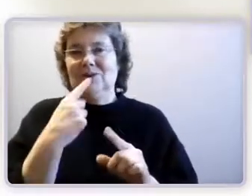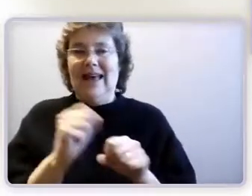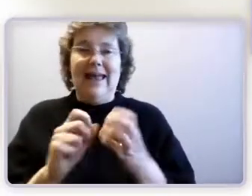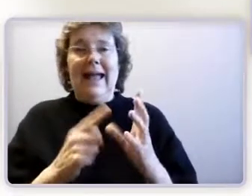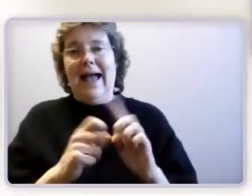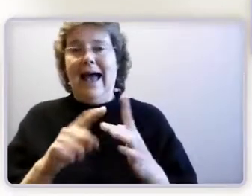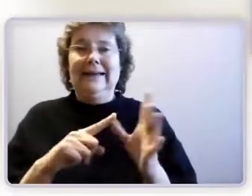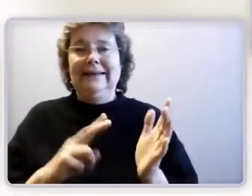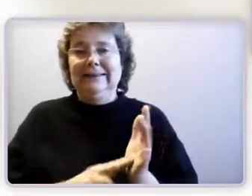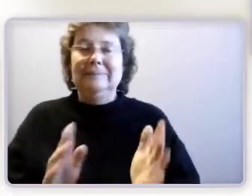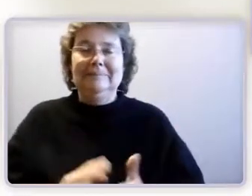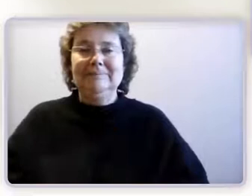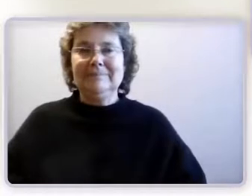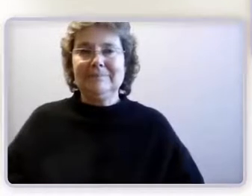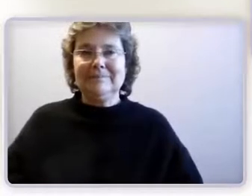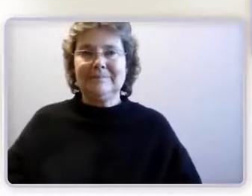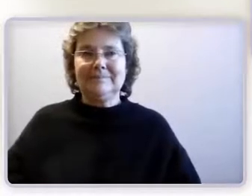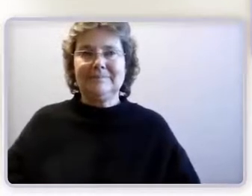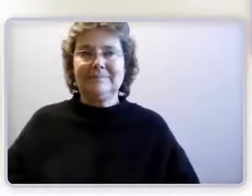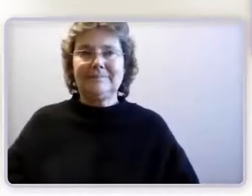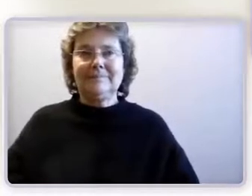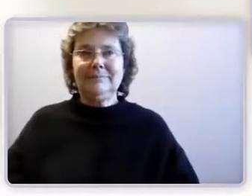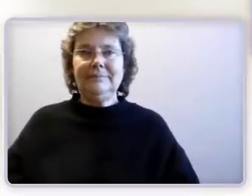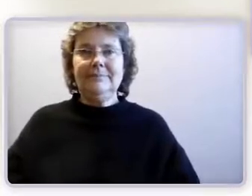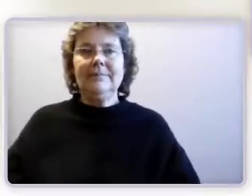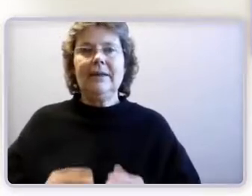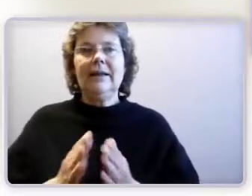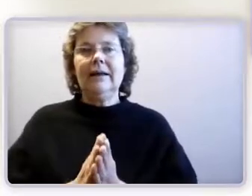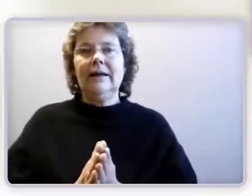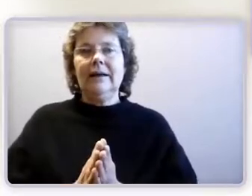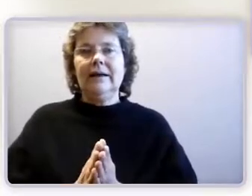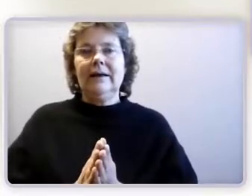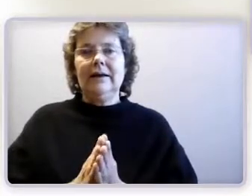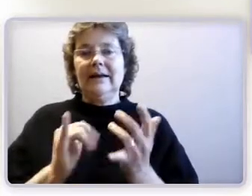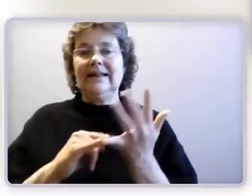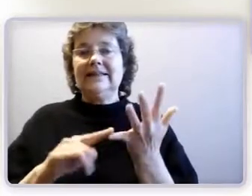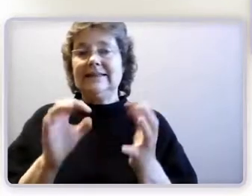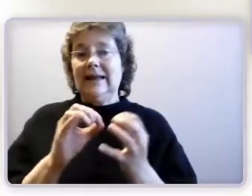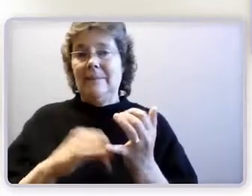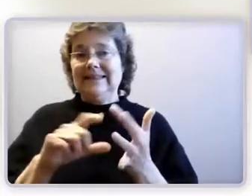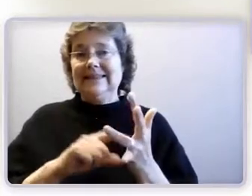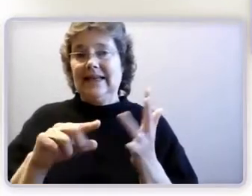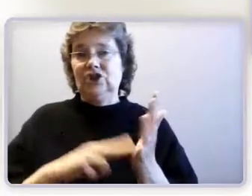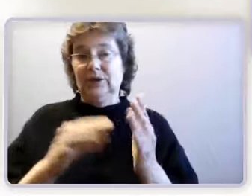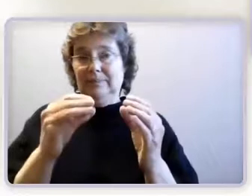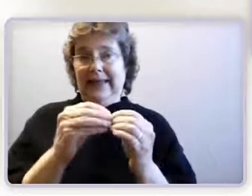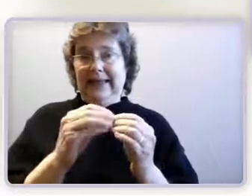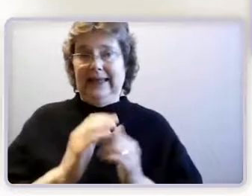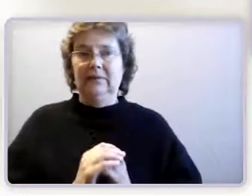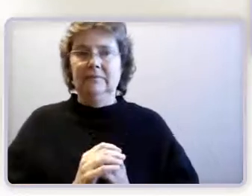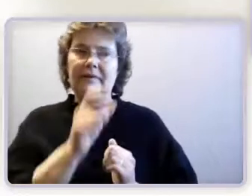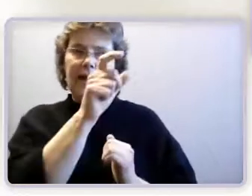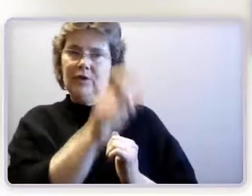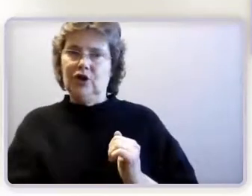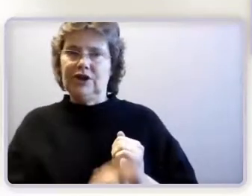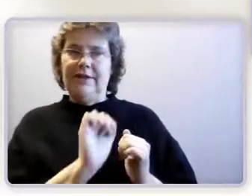Further to the previous slide, it's very important subsection B, the will and preferences of a person with a